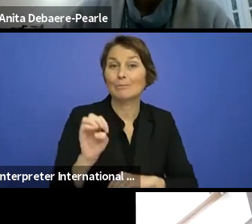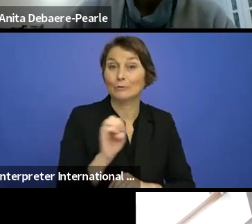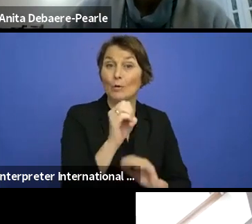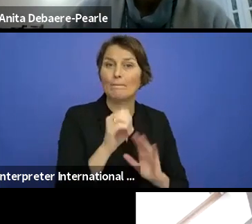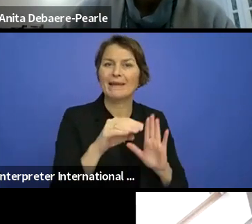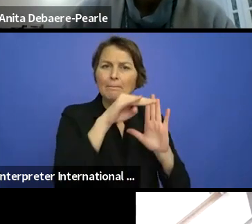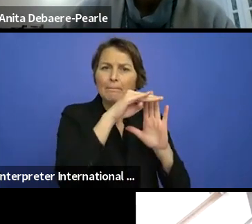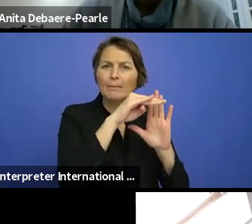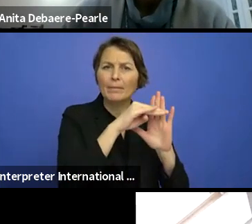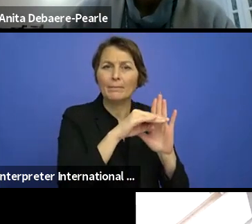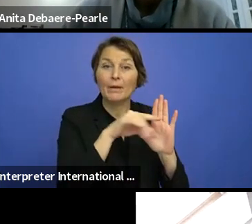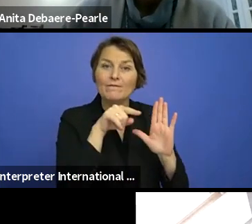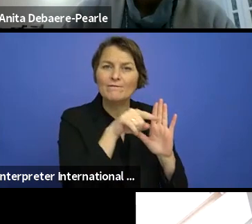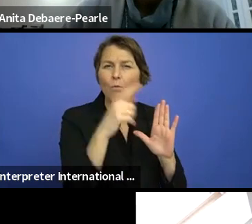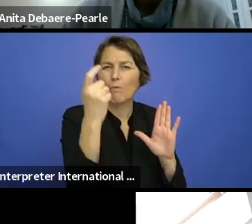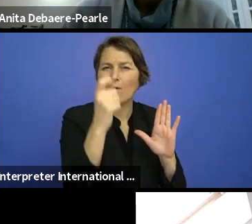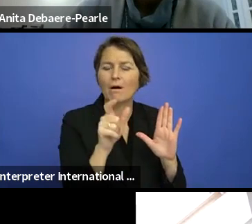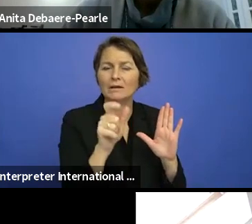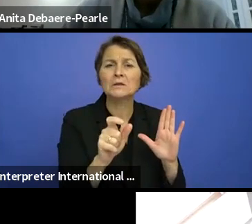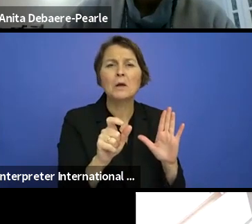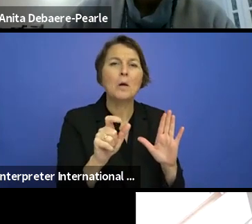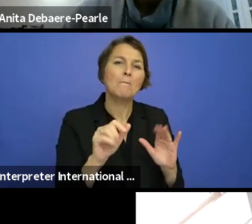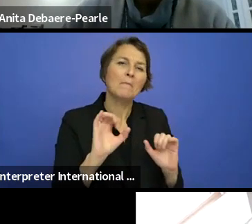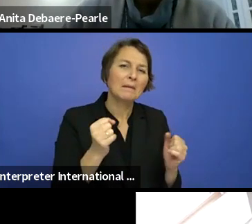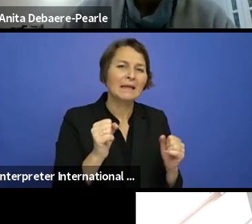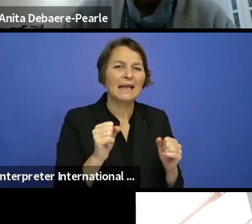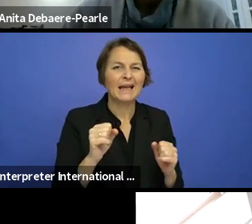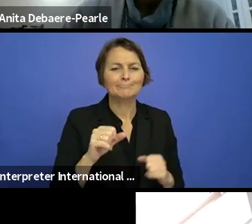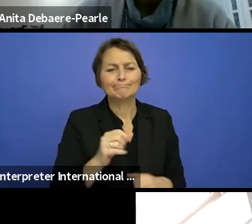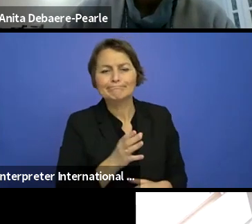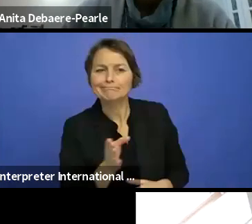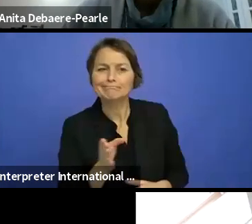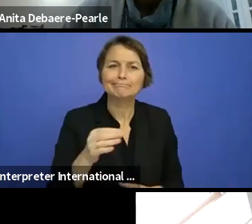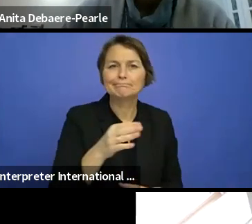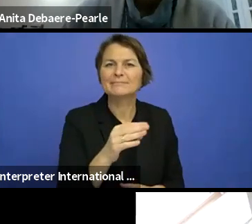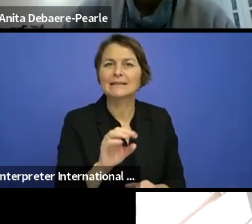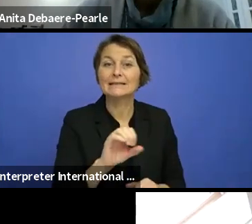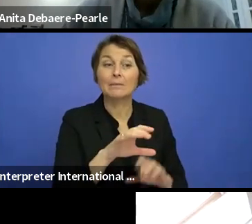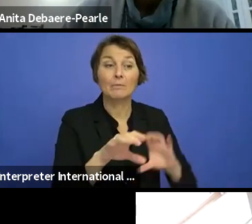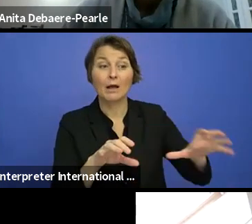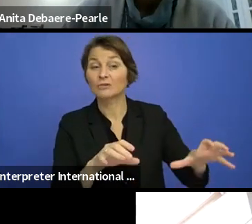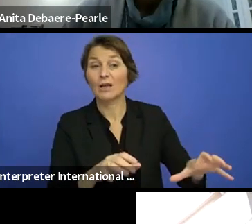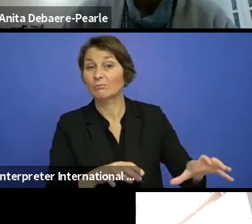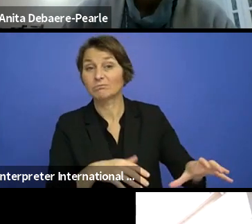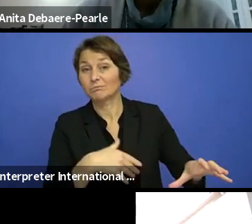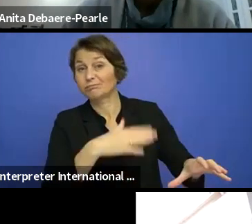sometimes the problem with some kind of countries and